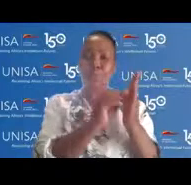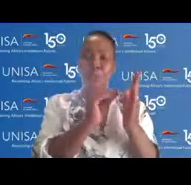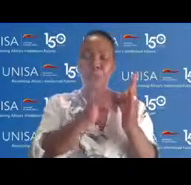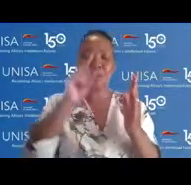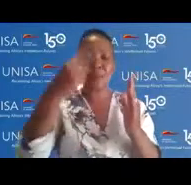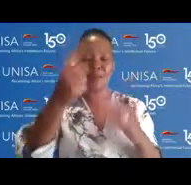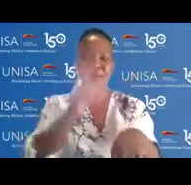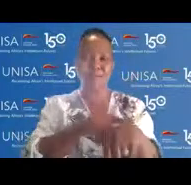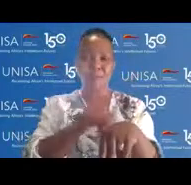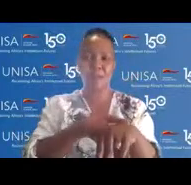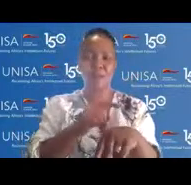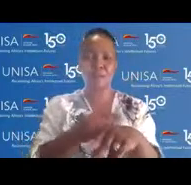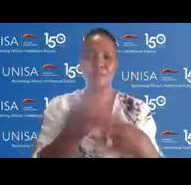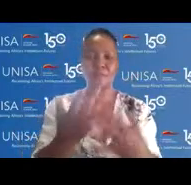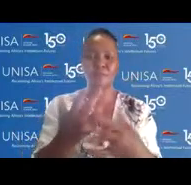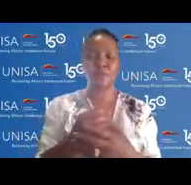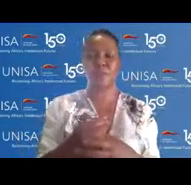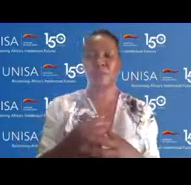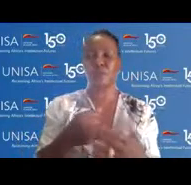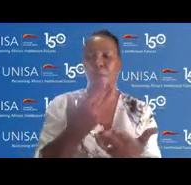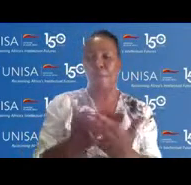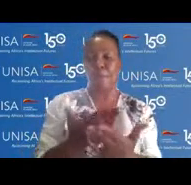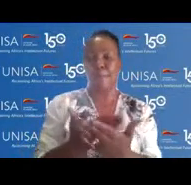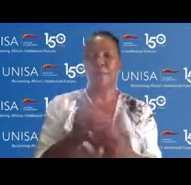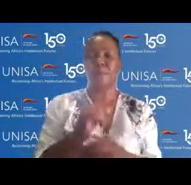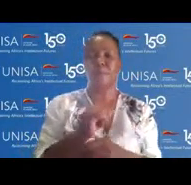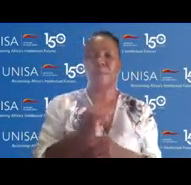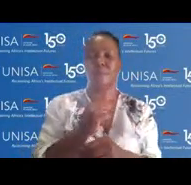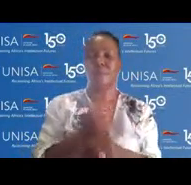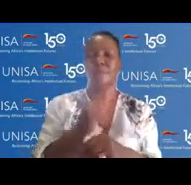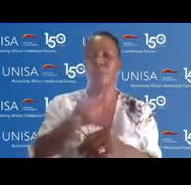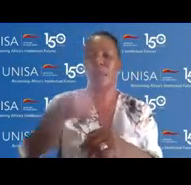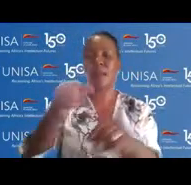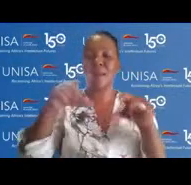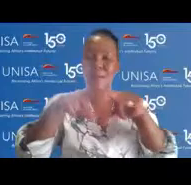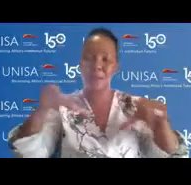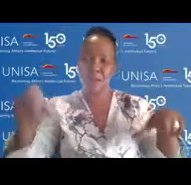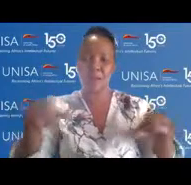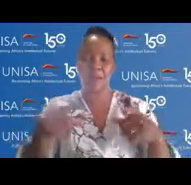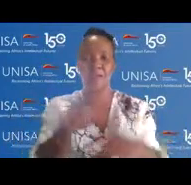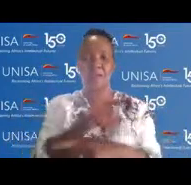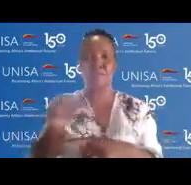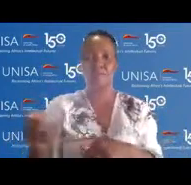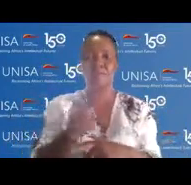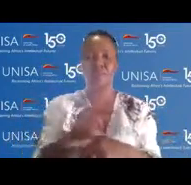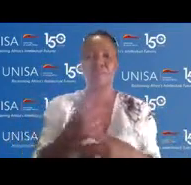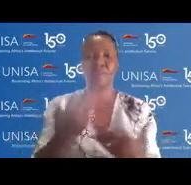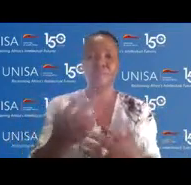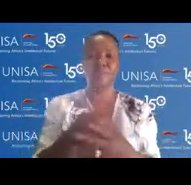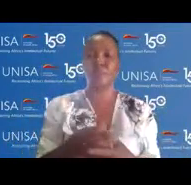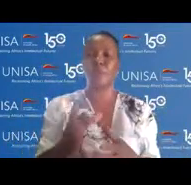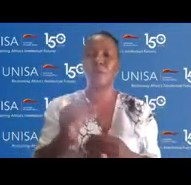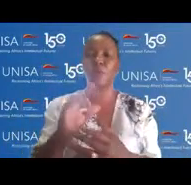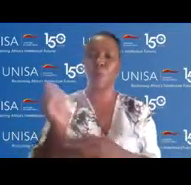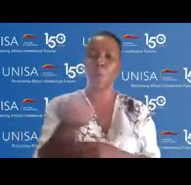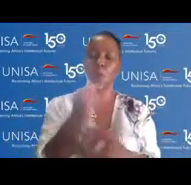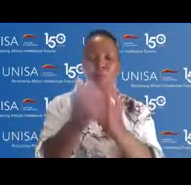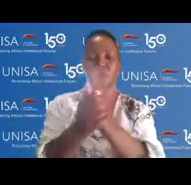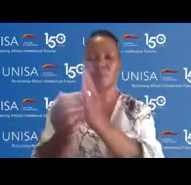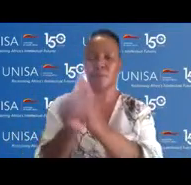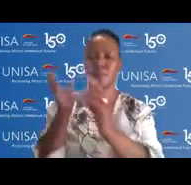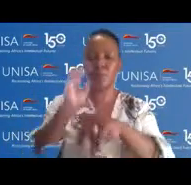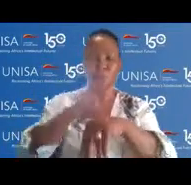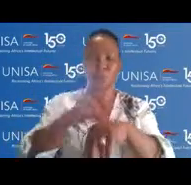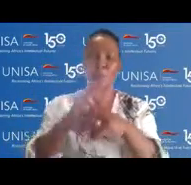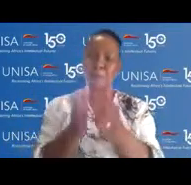to enhance it even on another level so that you guys can definitely get all these skills that you need. So please make sure